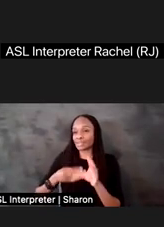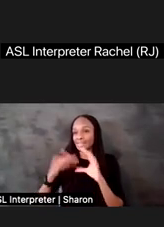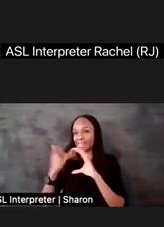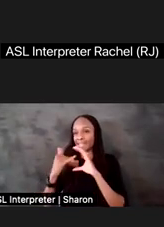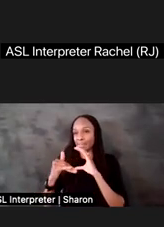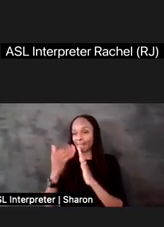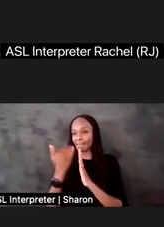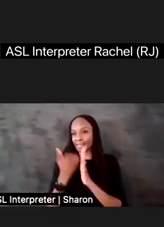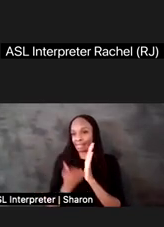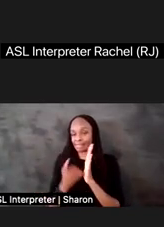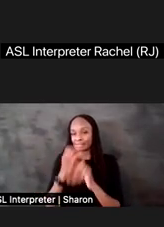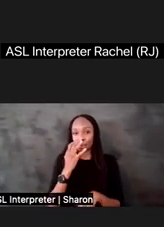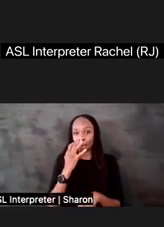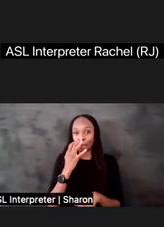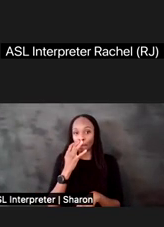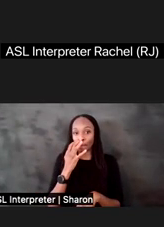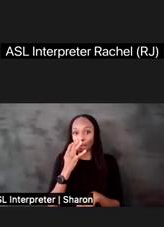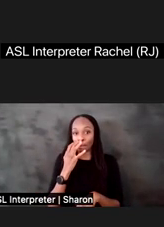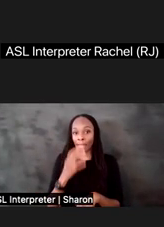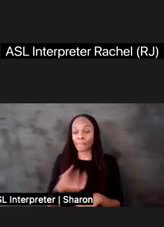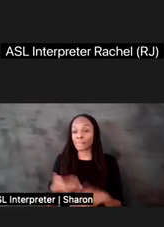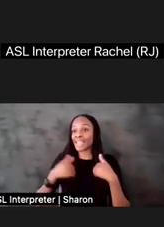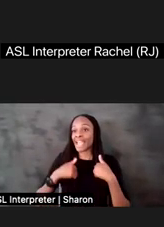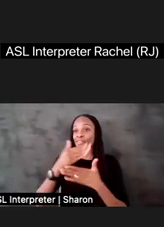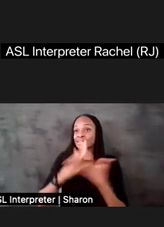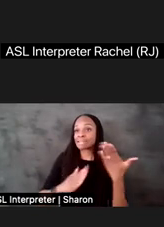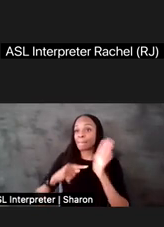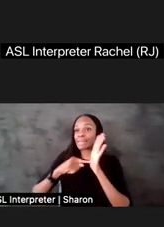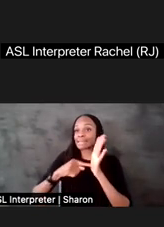ECA. Here's some examples from